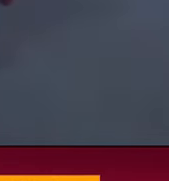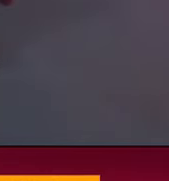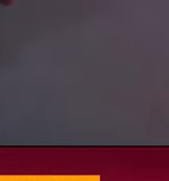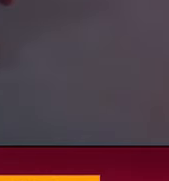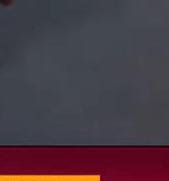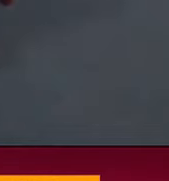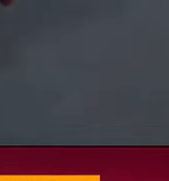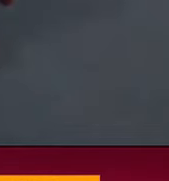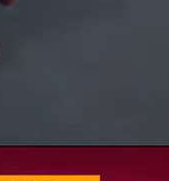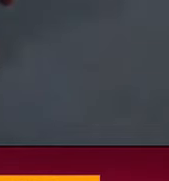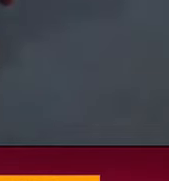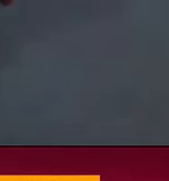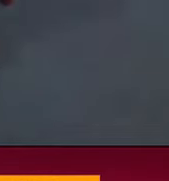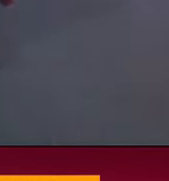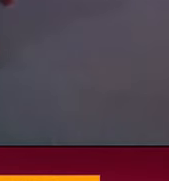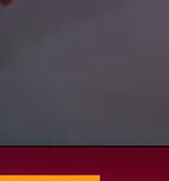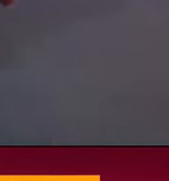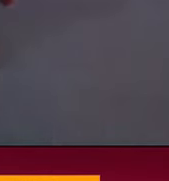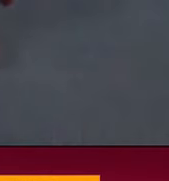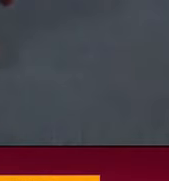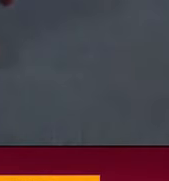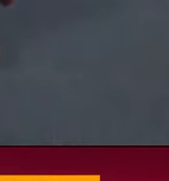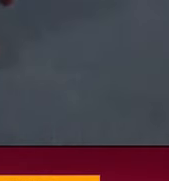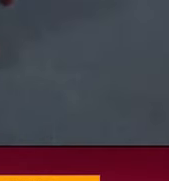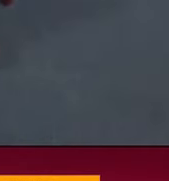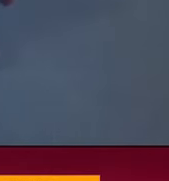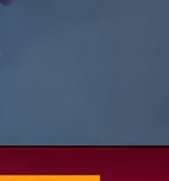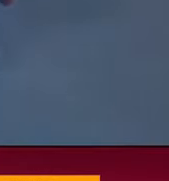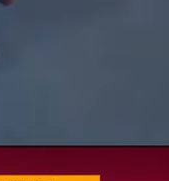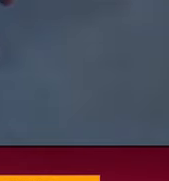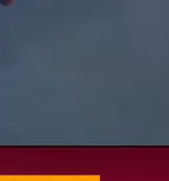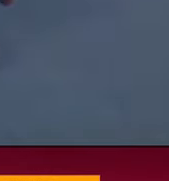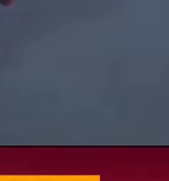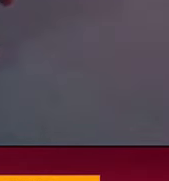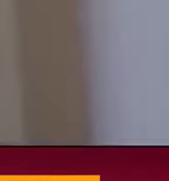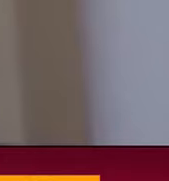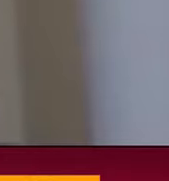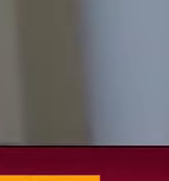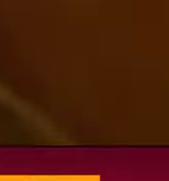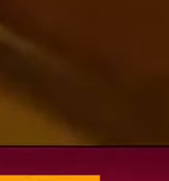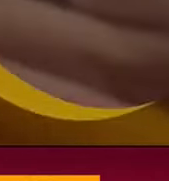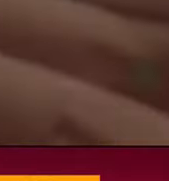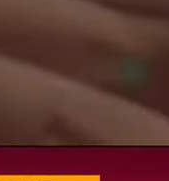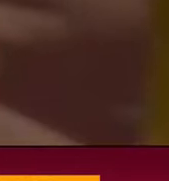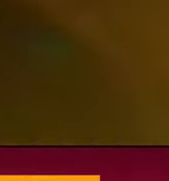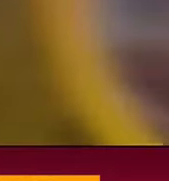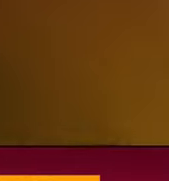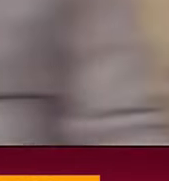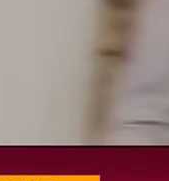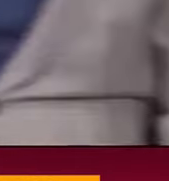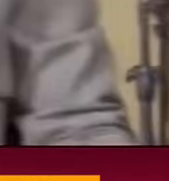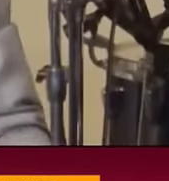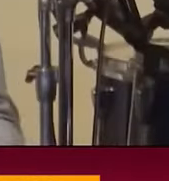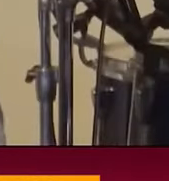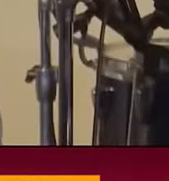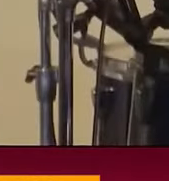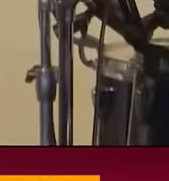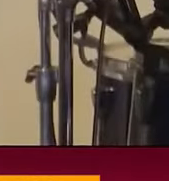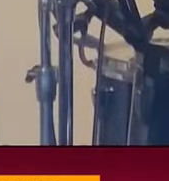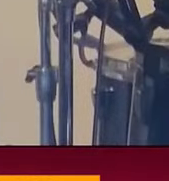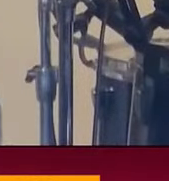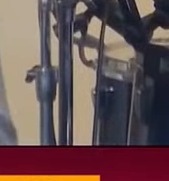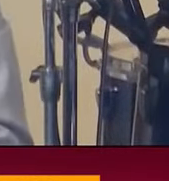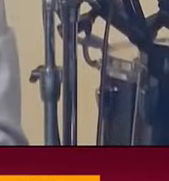Basically, ngingathi nje empeleni yabona uNkulunkulu nakadala umhlaba including bantu. Letikhathi